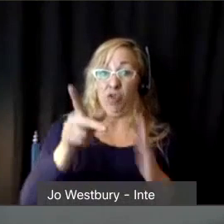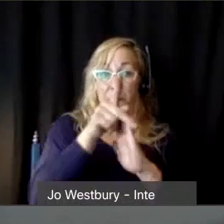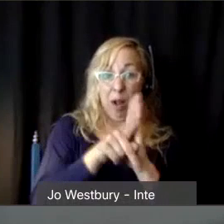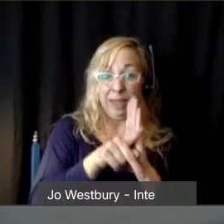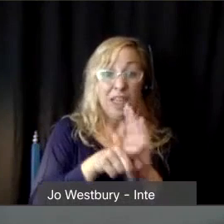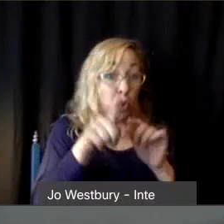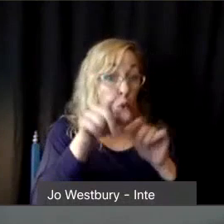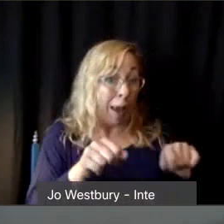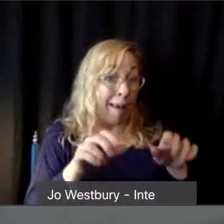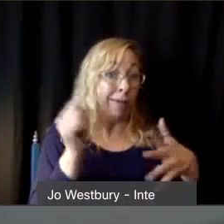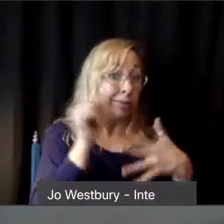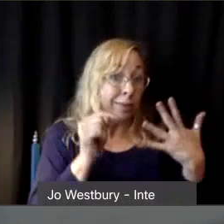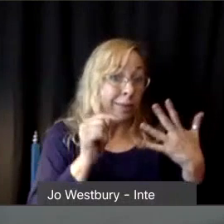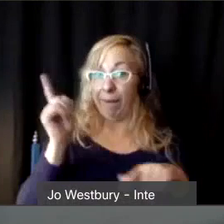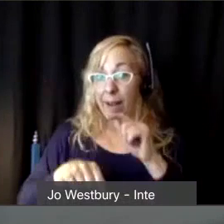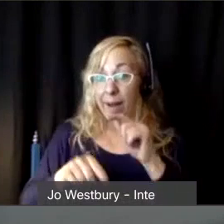you can't do that.